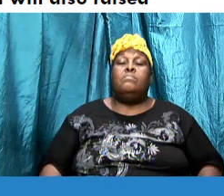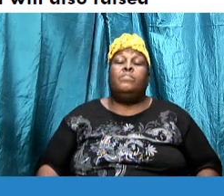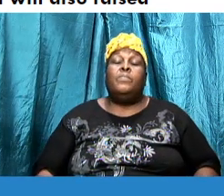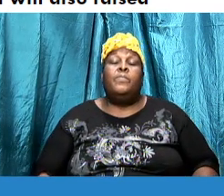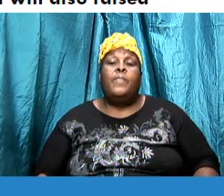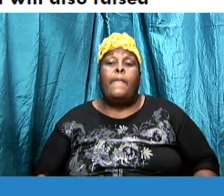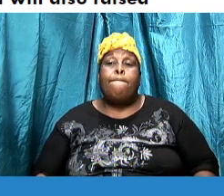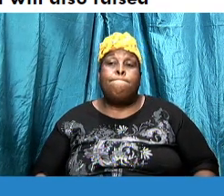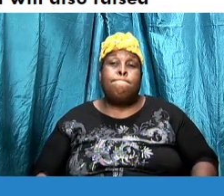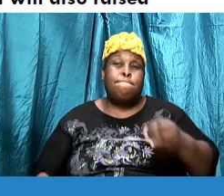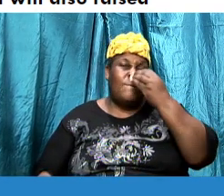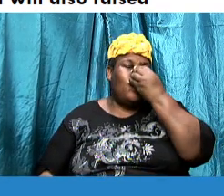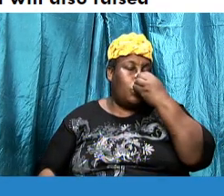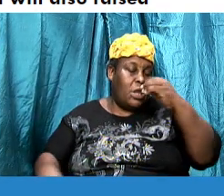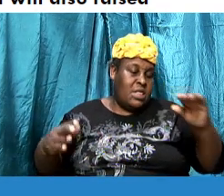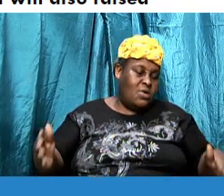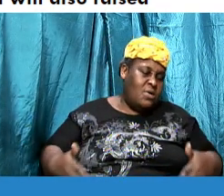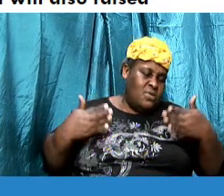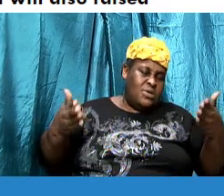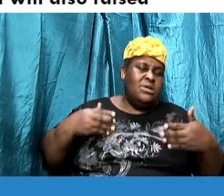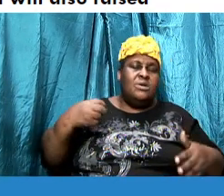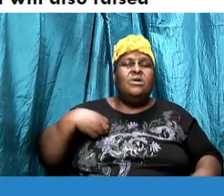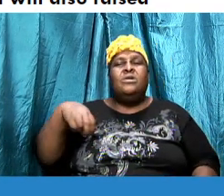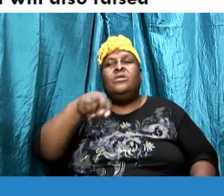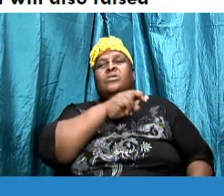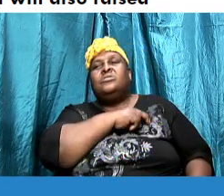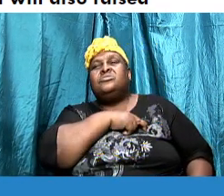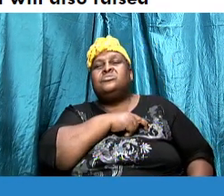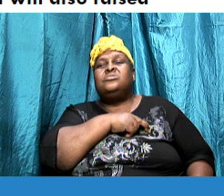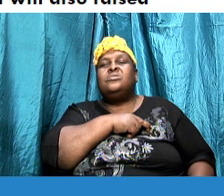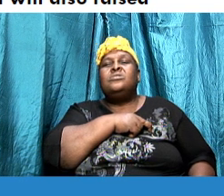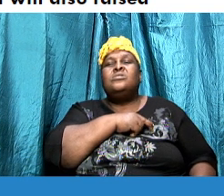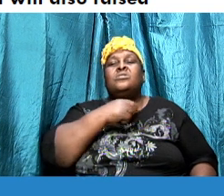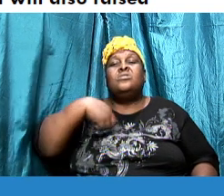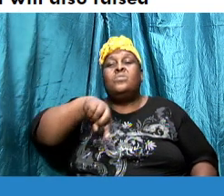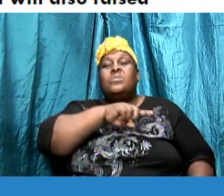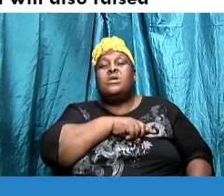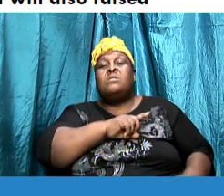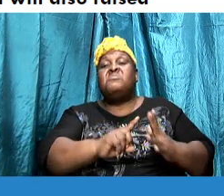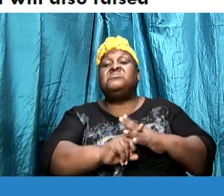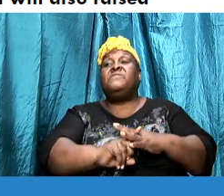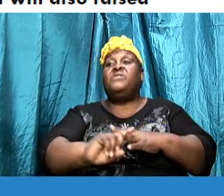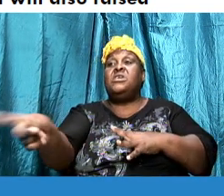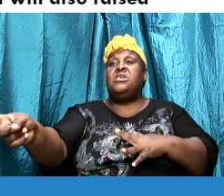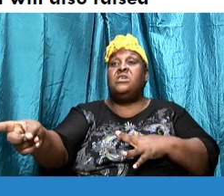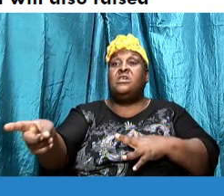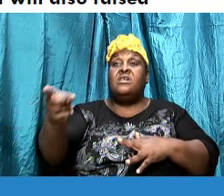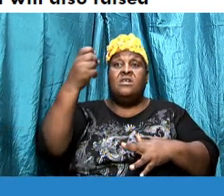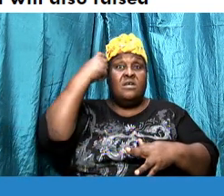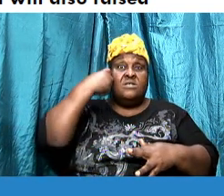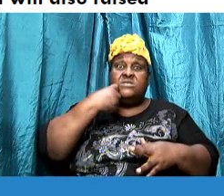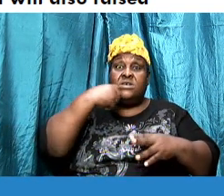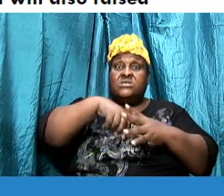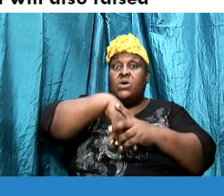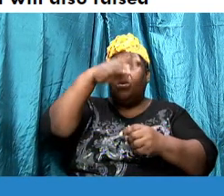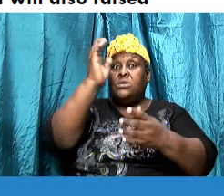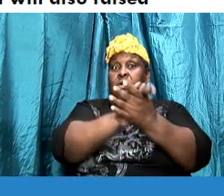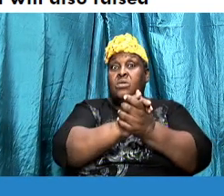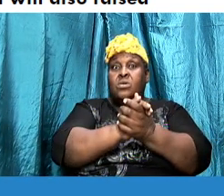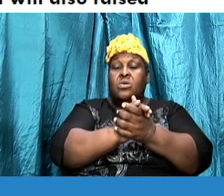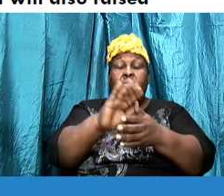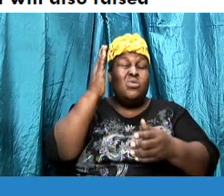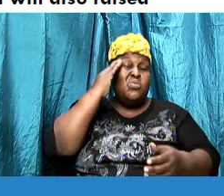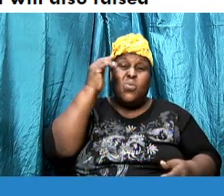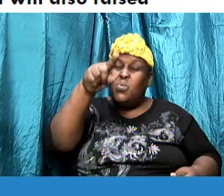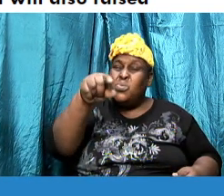So he encouraged us that we should flee fornication. He said, what? Know ye not that your body is